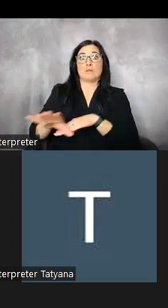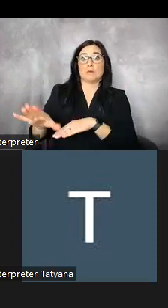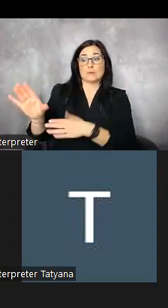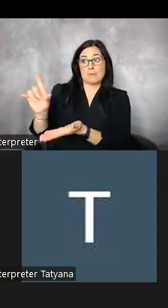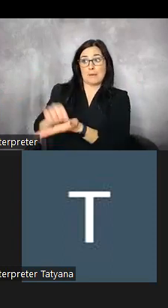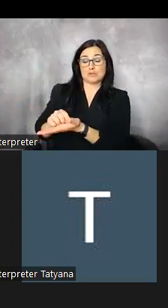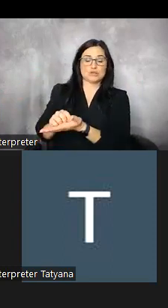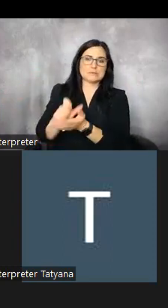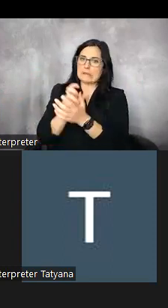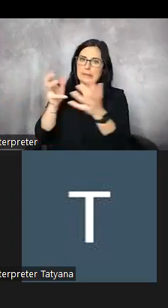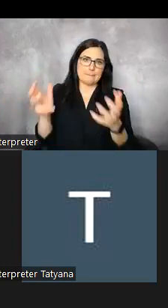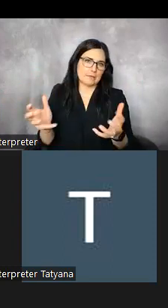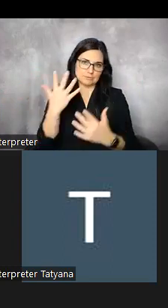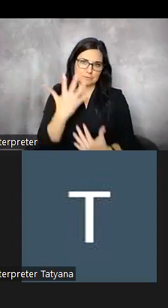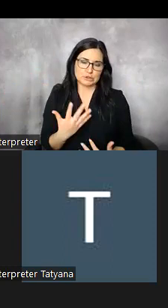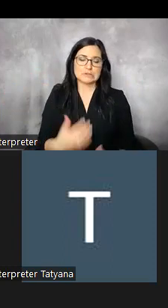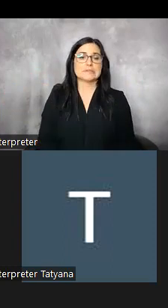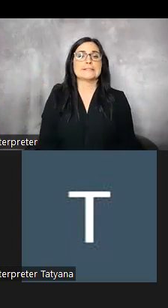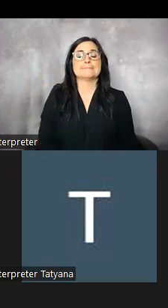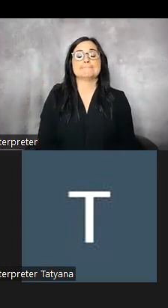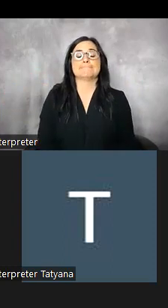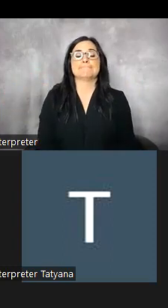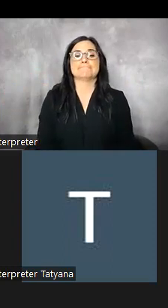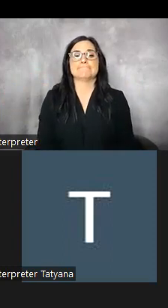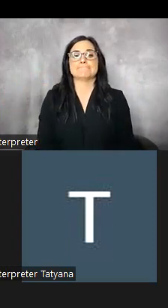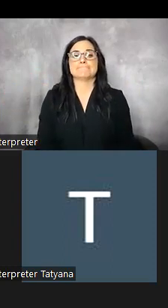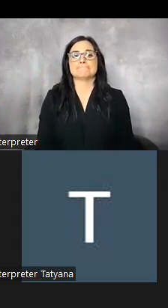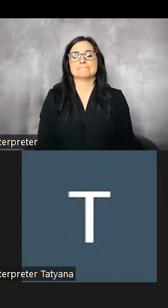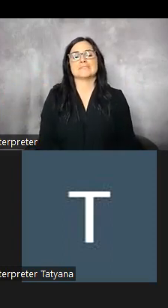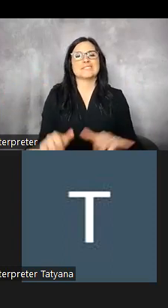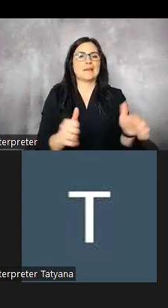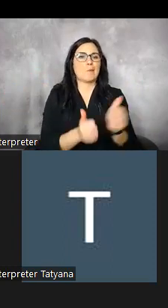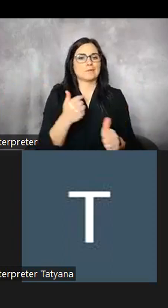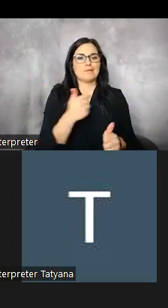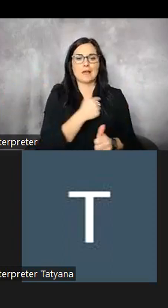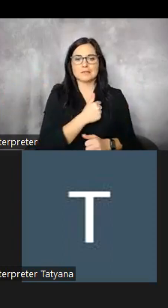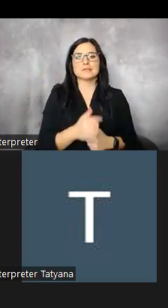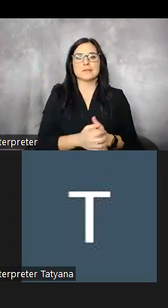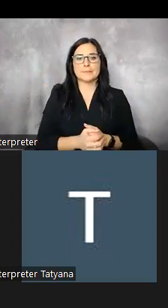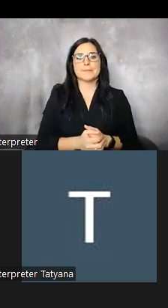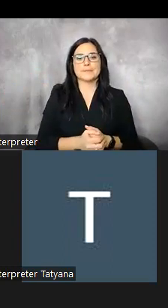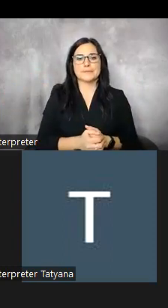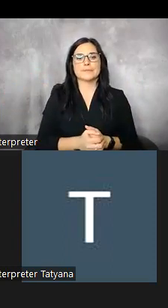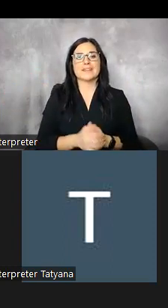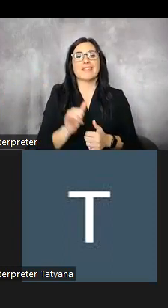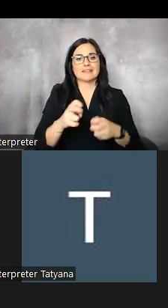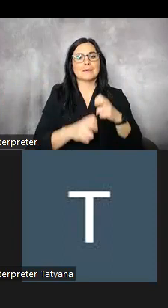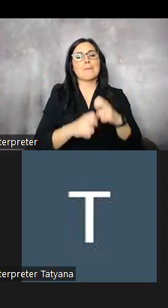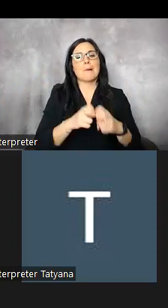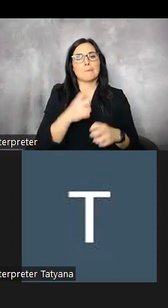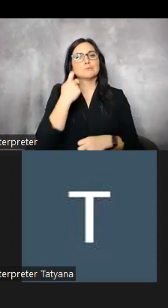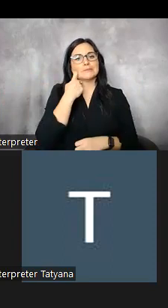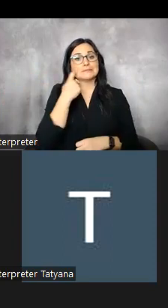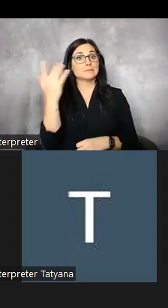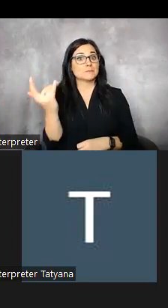have much, unfortunately, like most of us. It's become kind of a problem recently because we